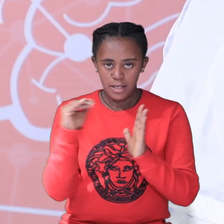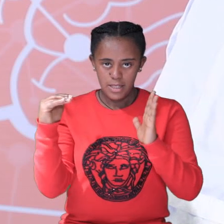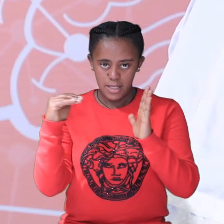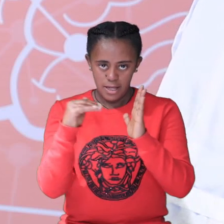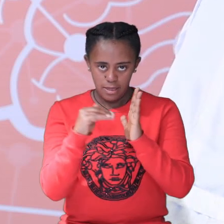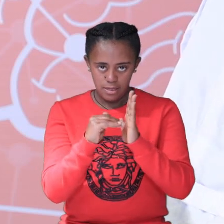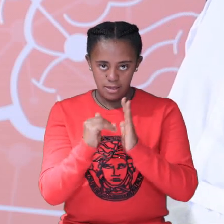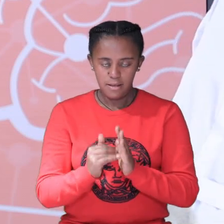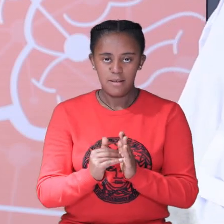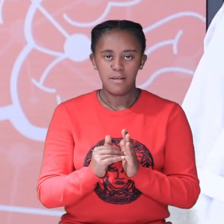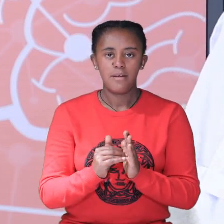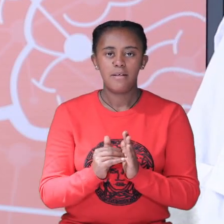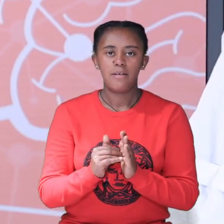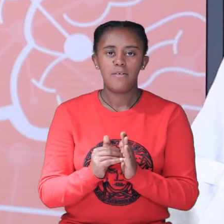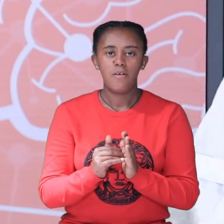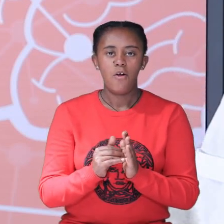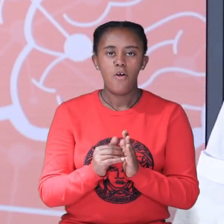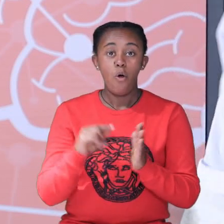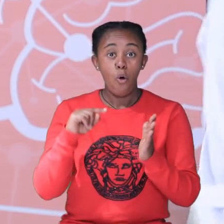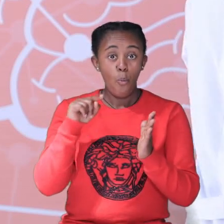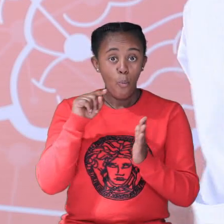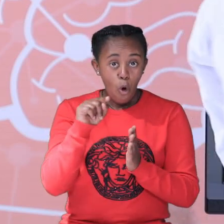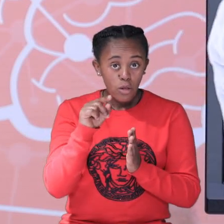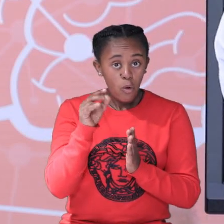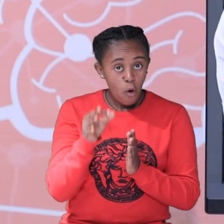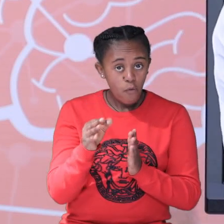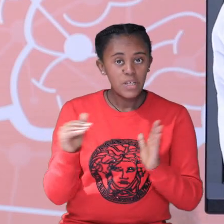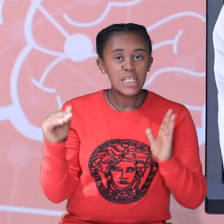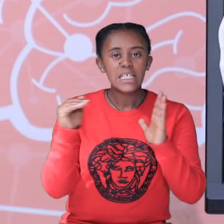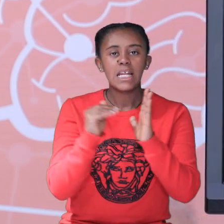O is point of